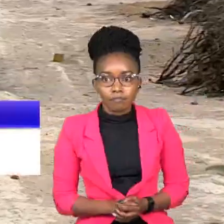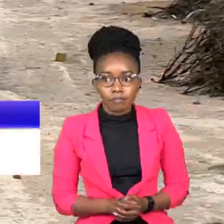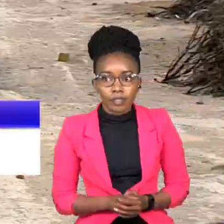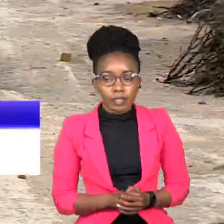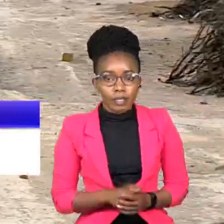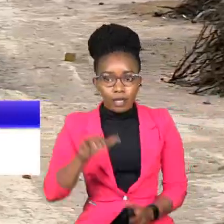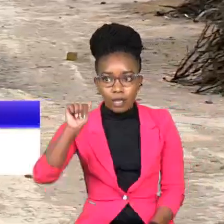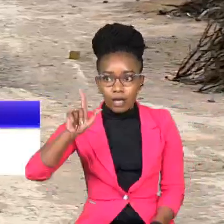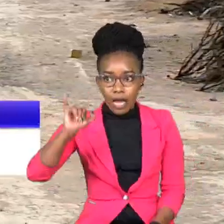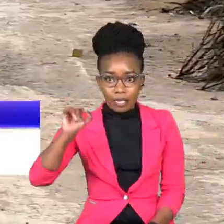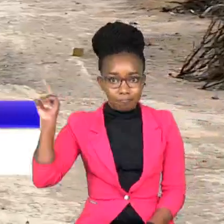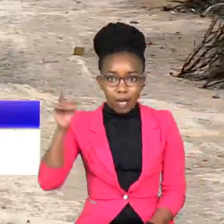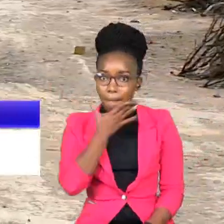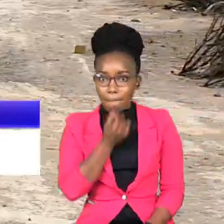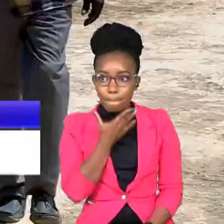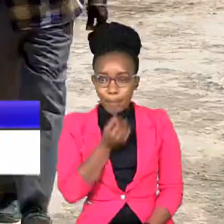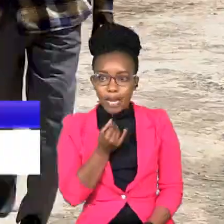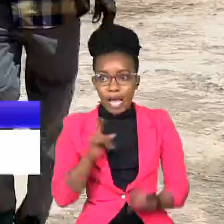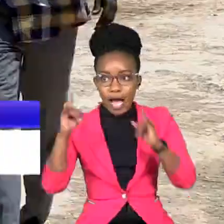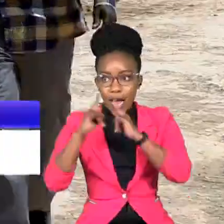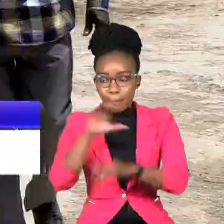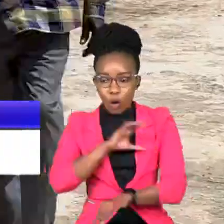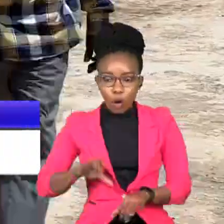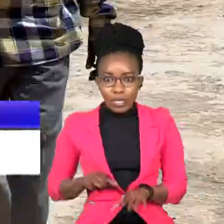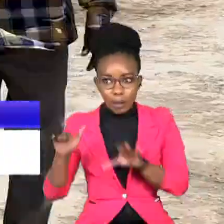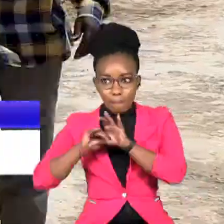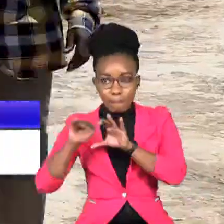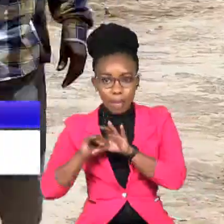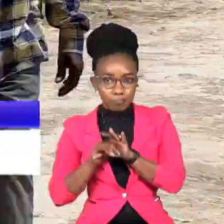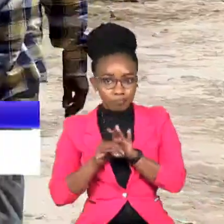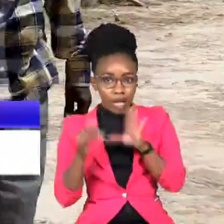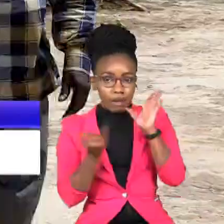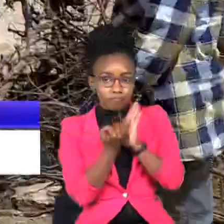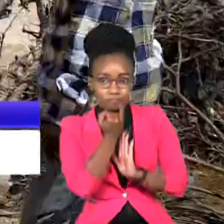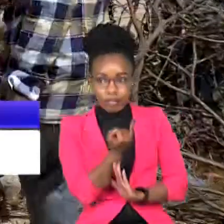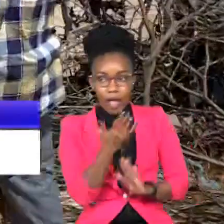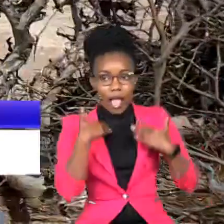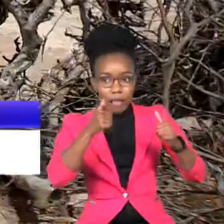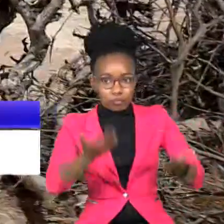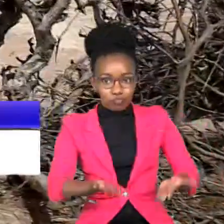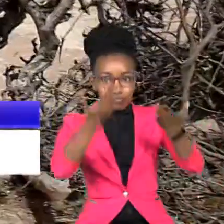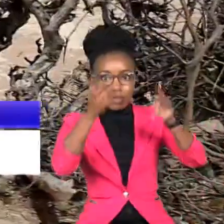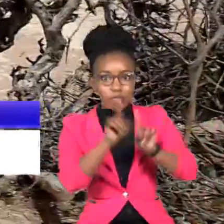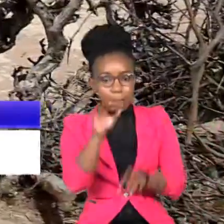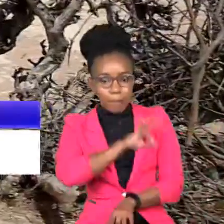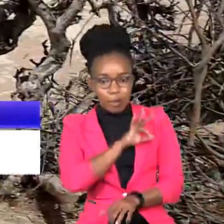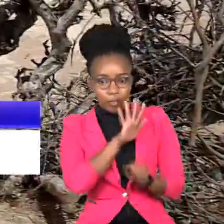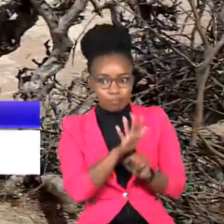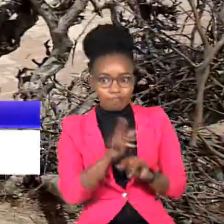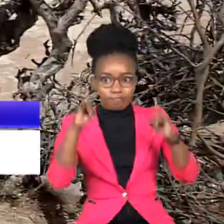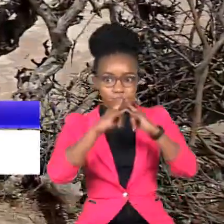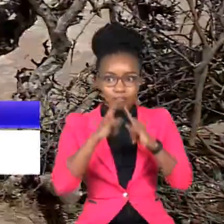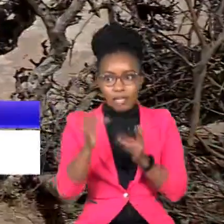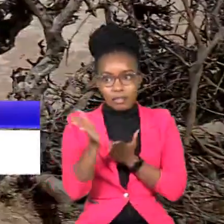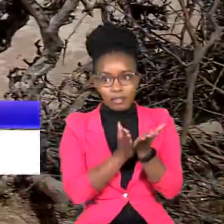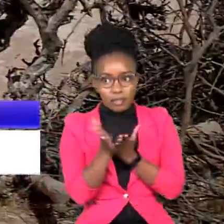Meet Ali Jama, a camp committee member who engages in health promotion activities and a beneficiary of the camp services.